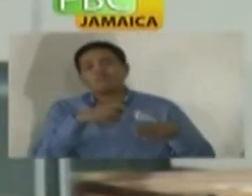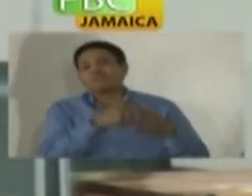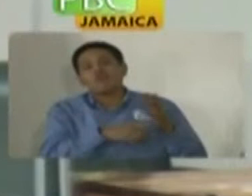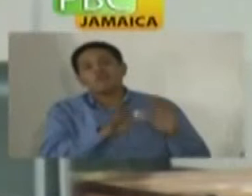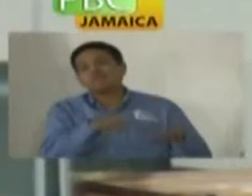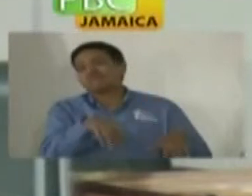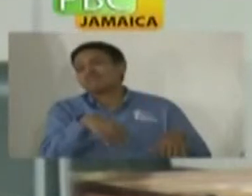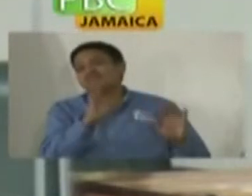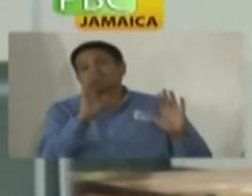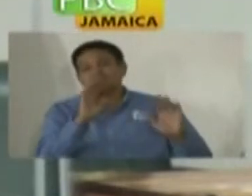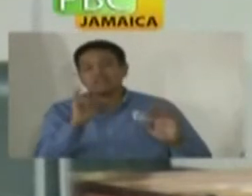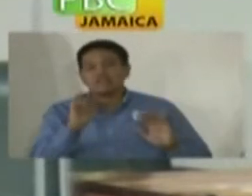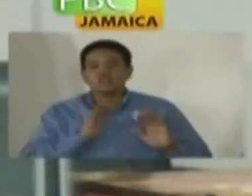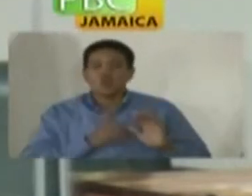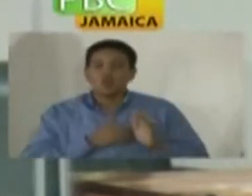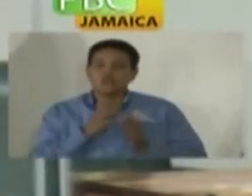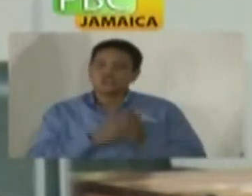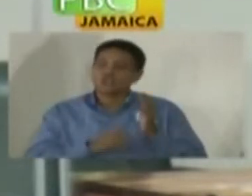Rights.